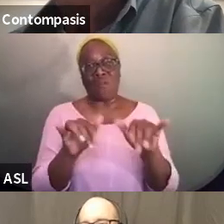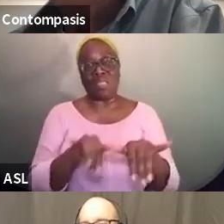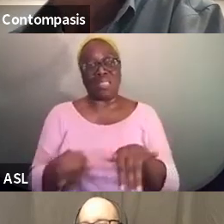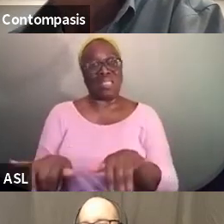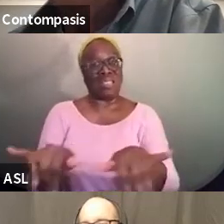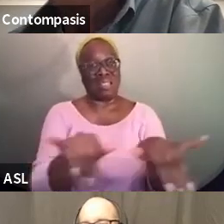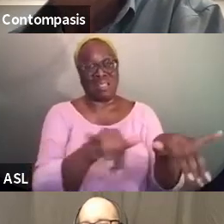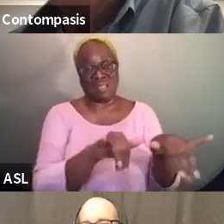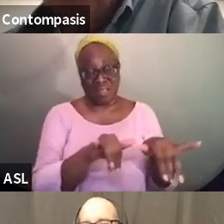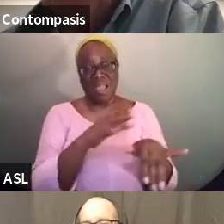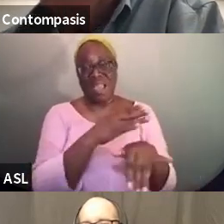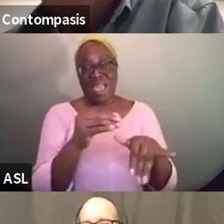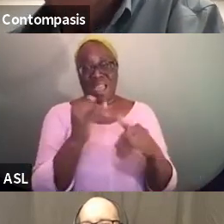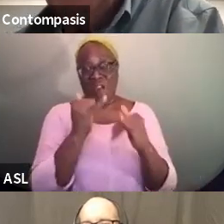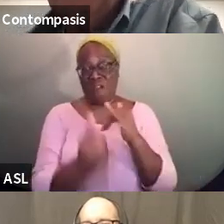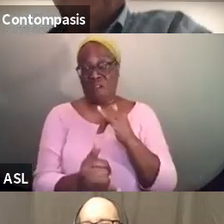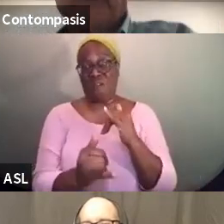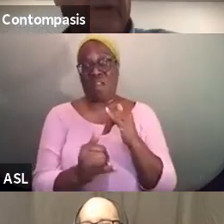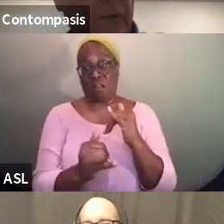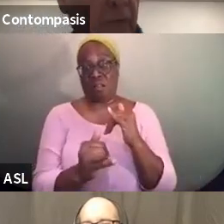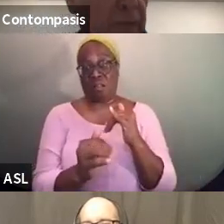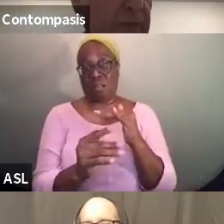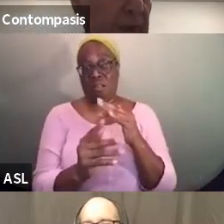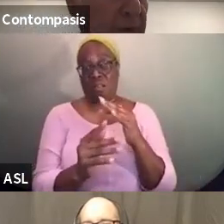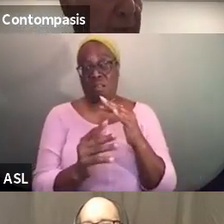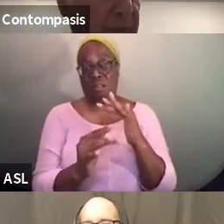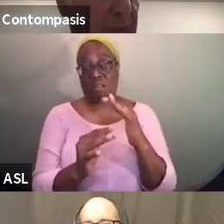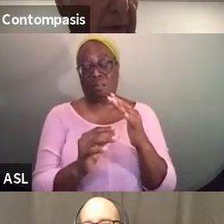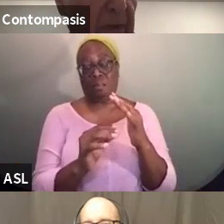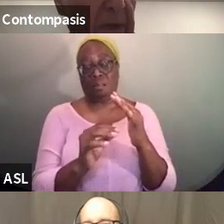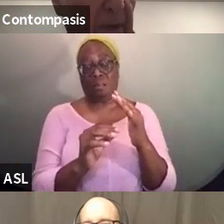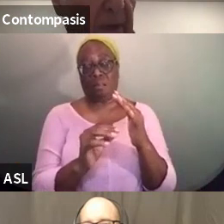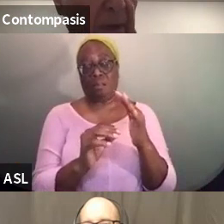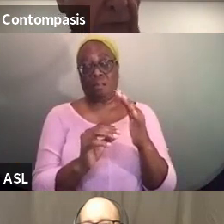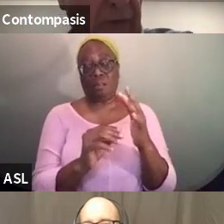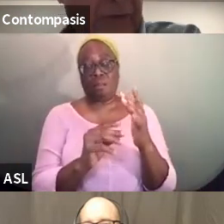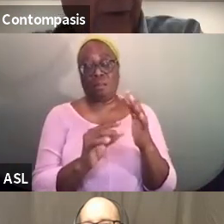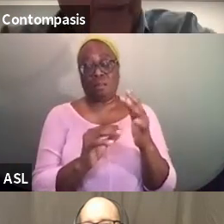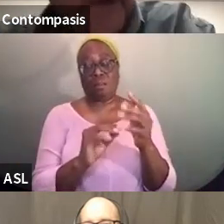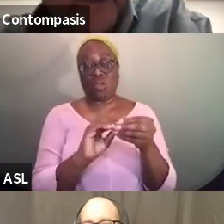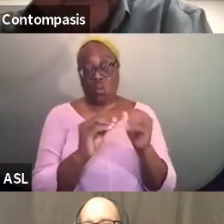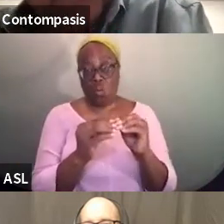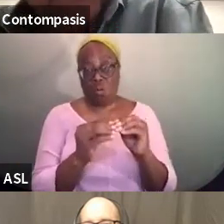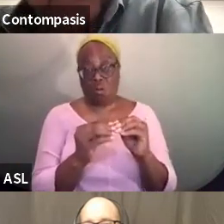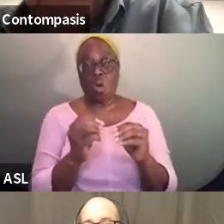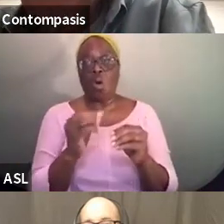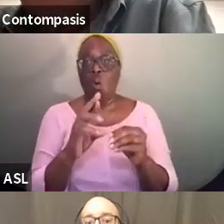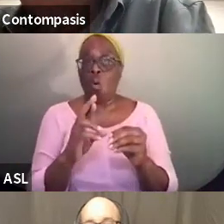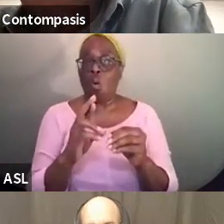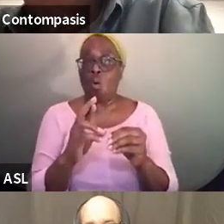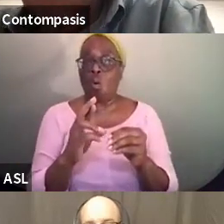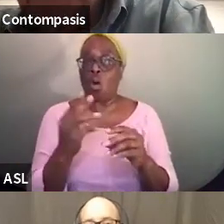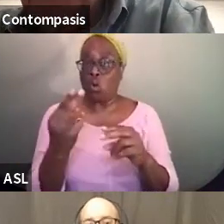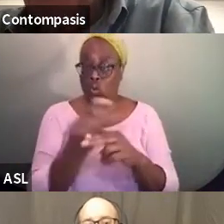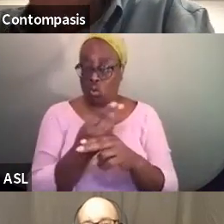score, or it be used specifically to determine an